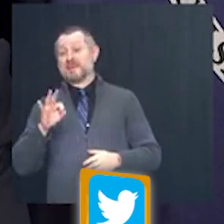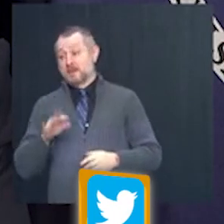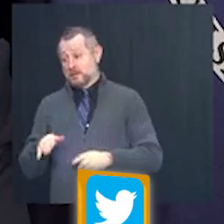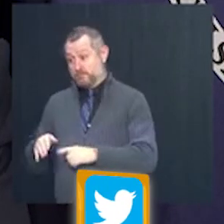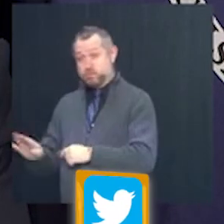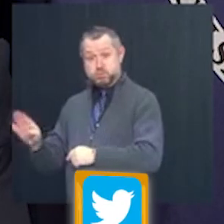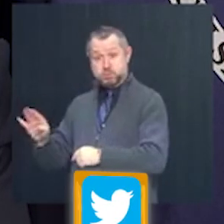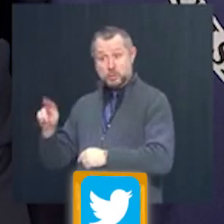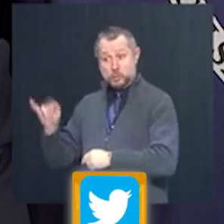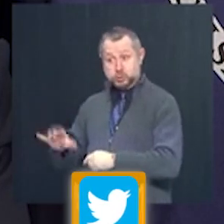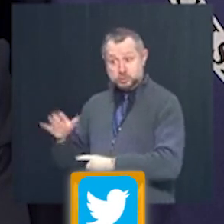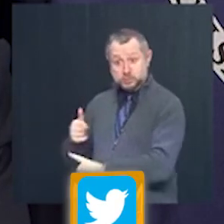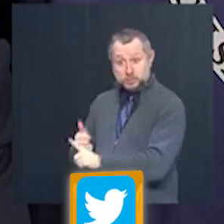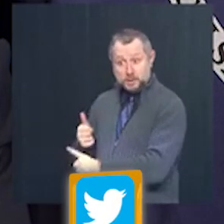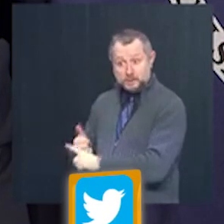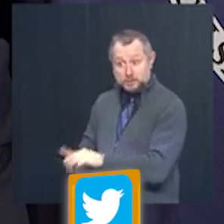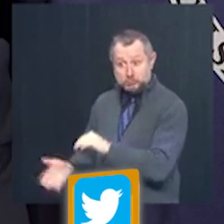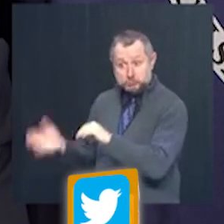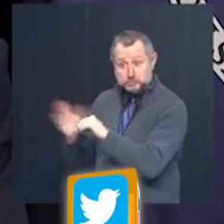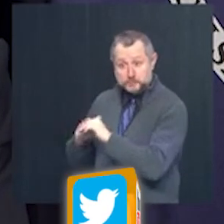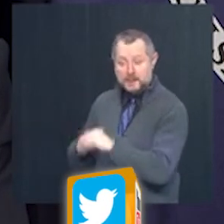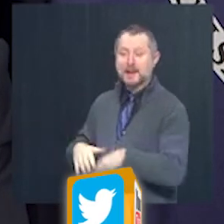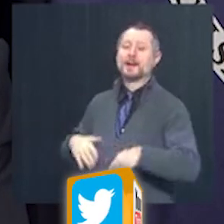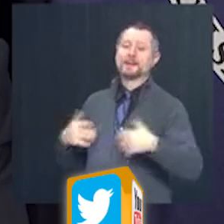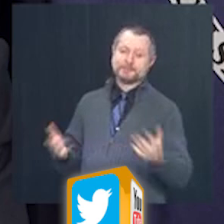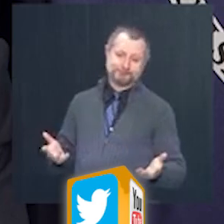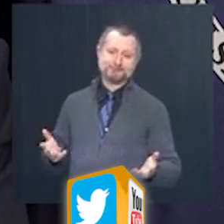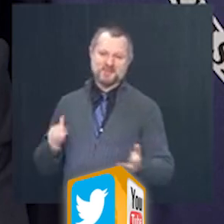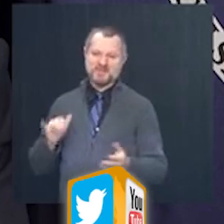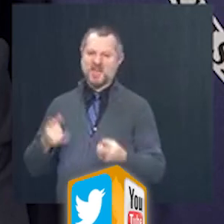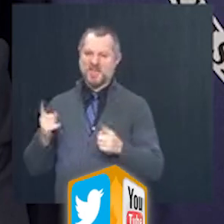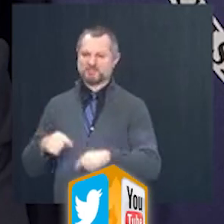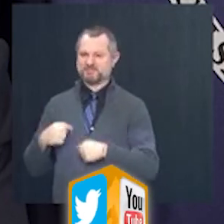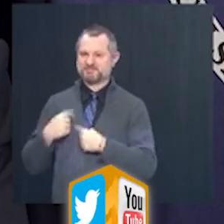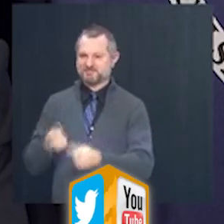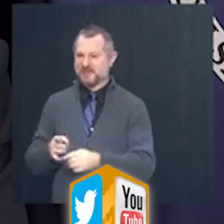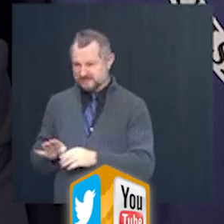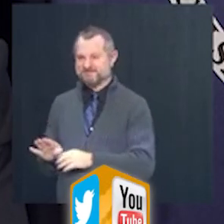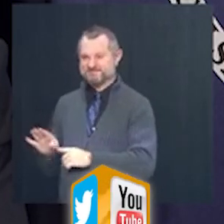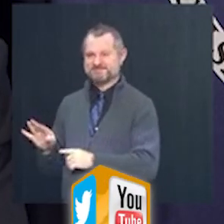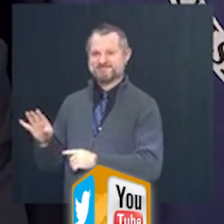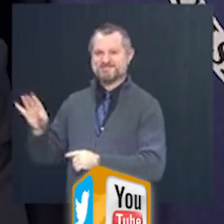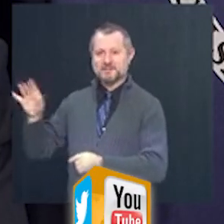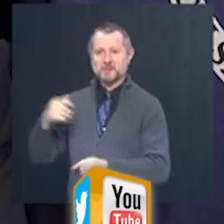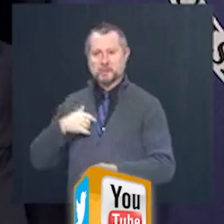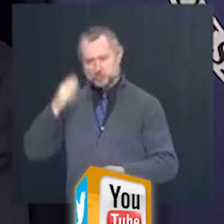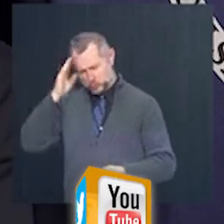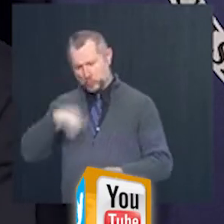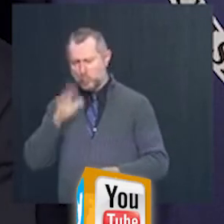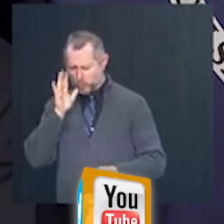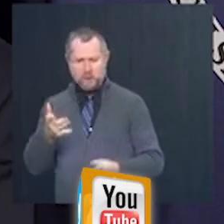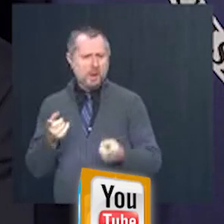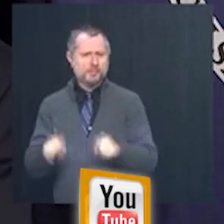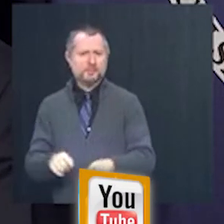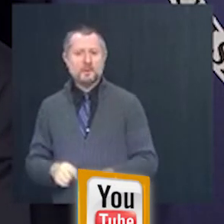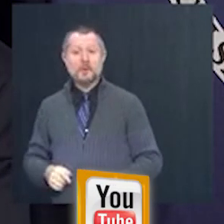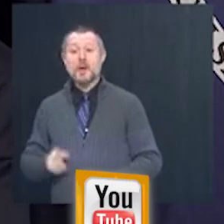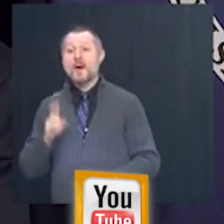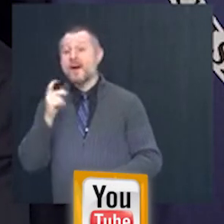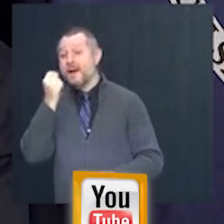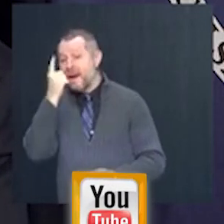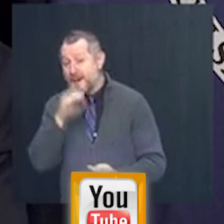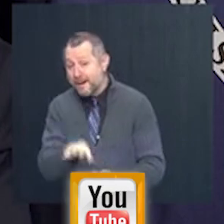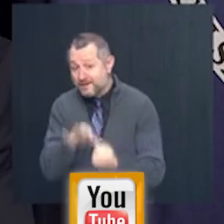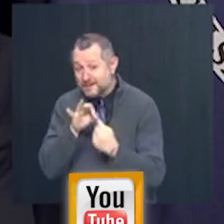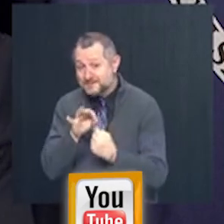and continues to increase, which it has been doing, which I expect it to continue to do, unless people change their